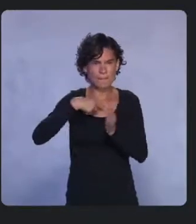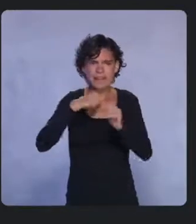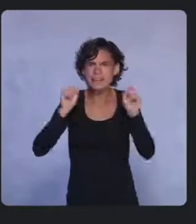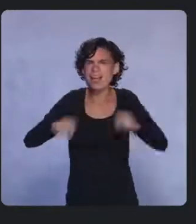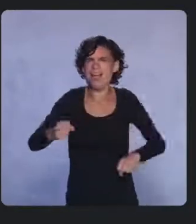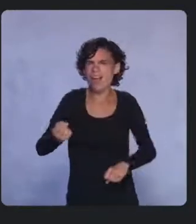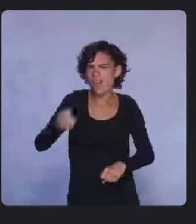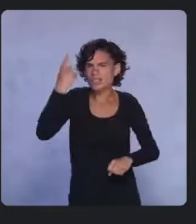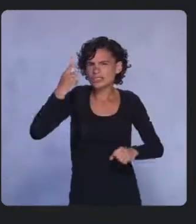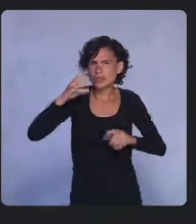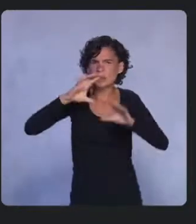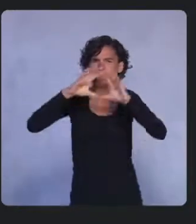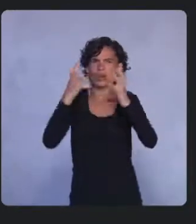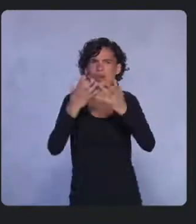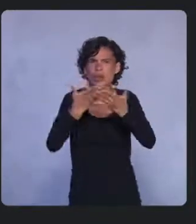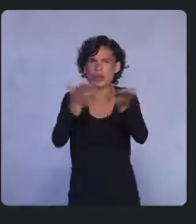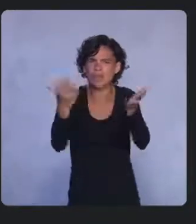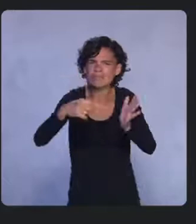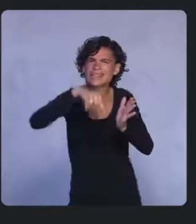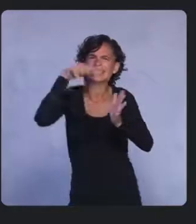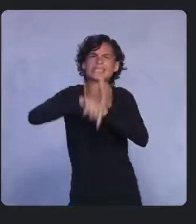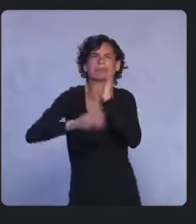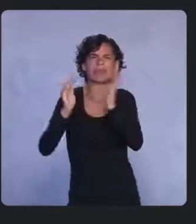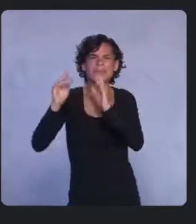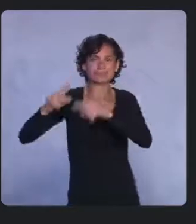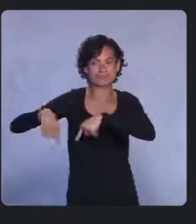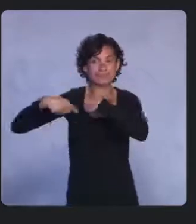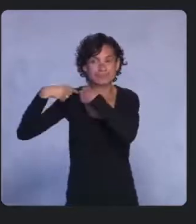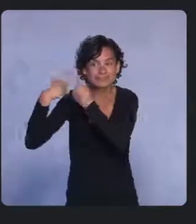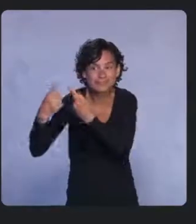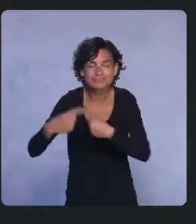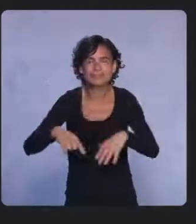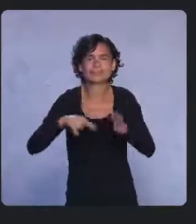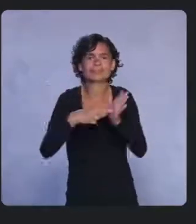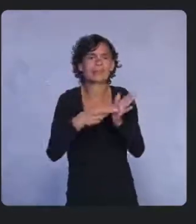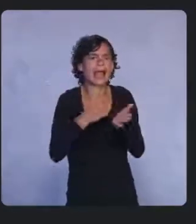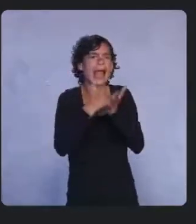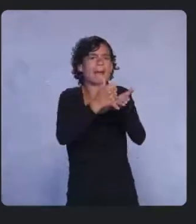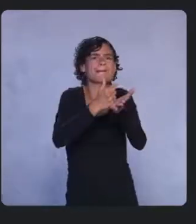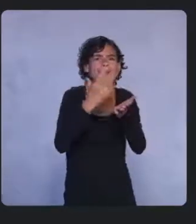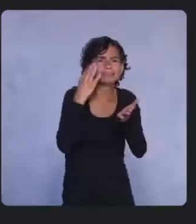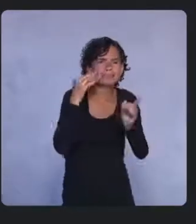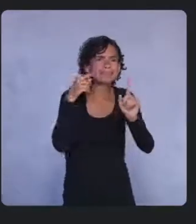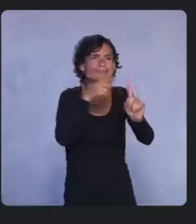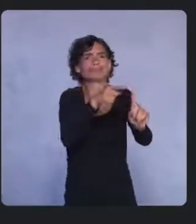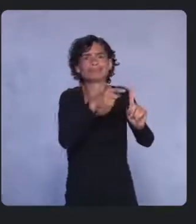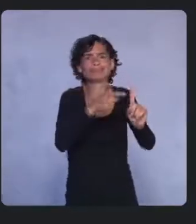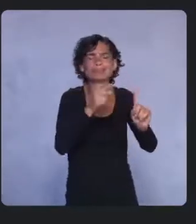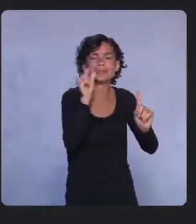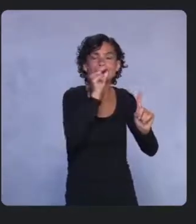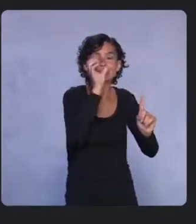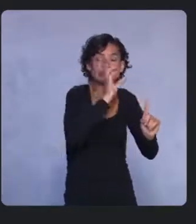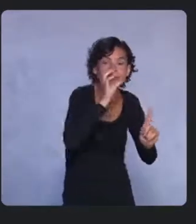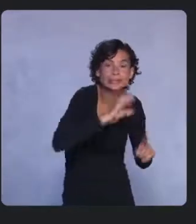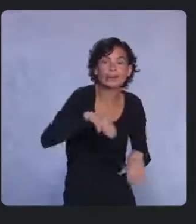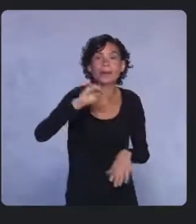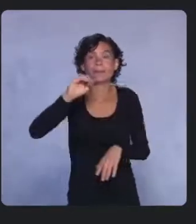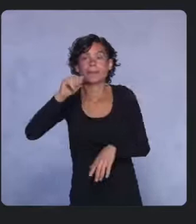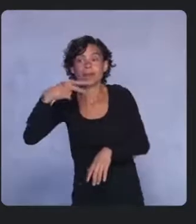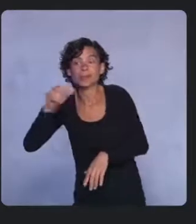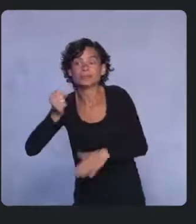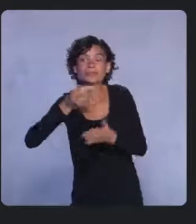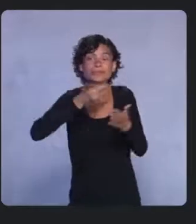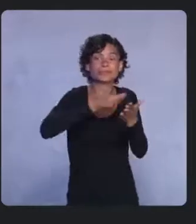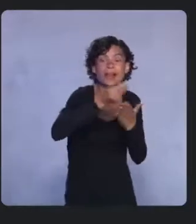more deeply than ever before, opening up helpful experiences for you across Google Search, Maps,